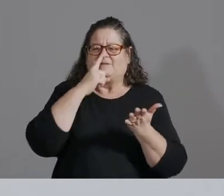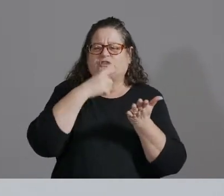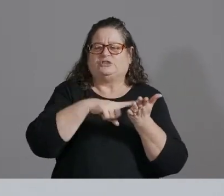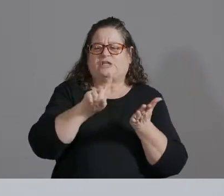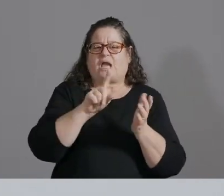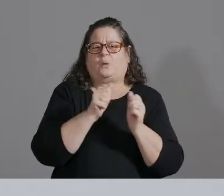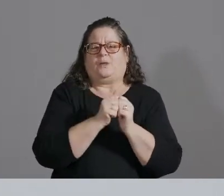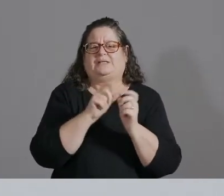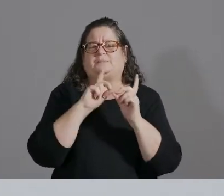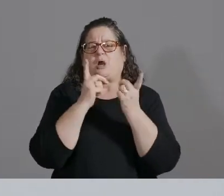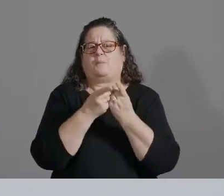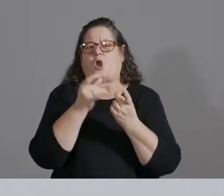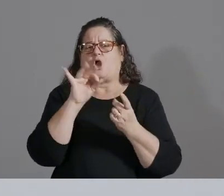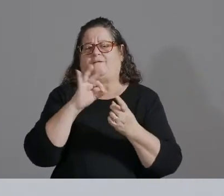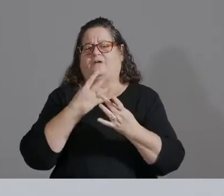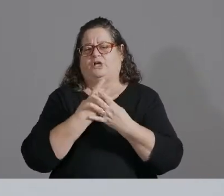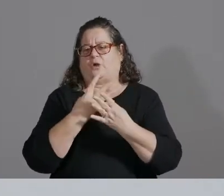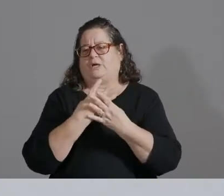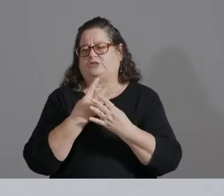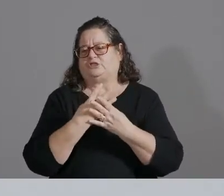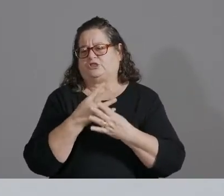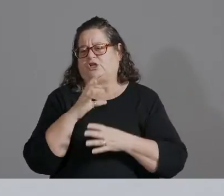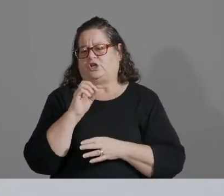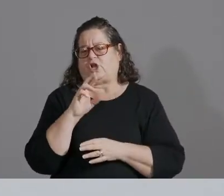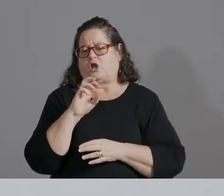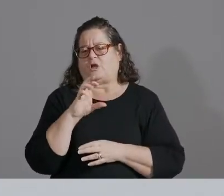their schedule for vaccinating